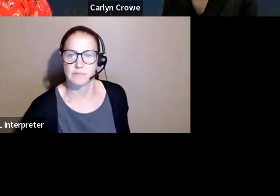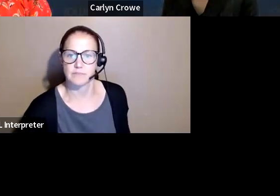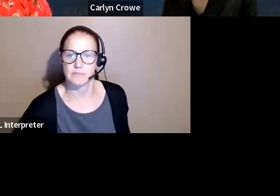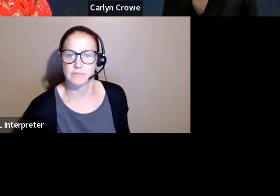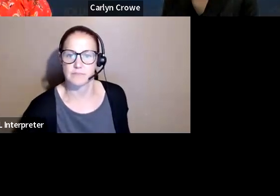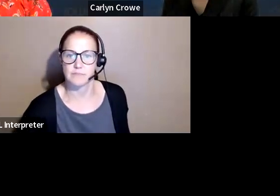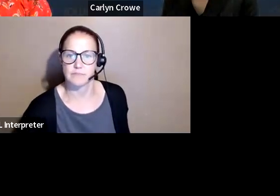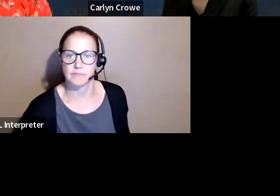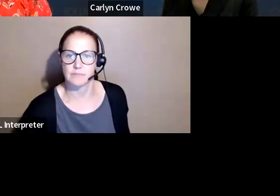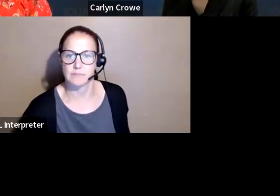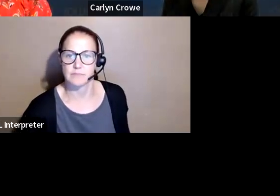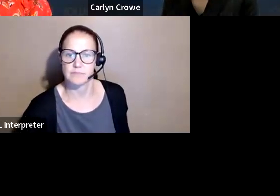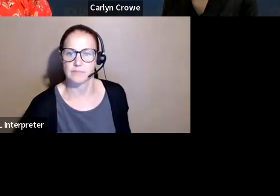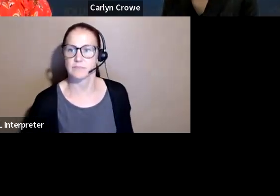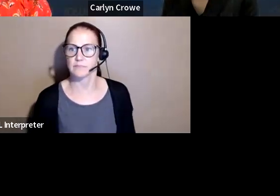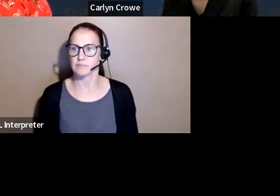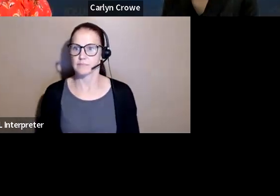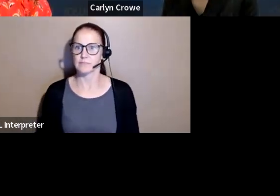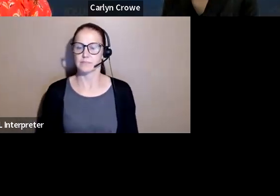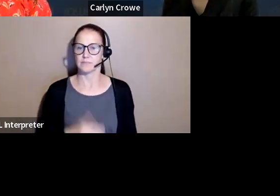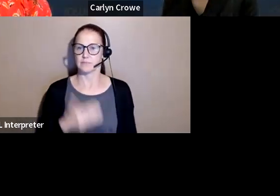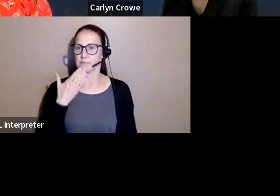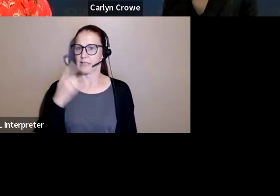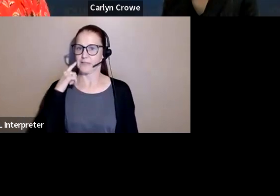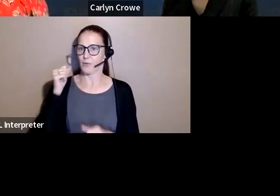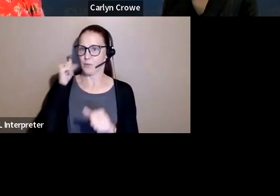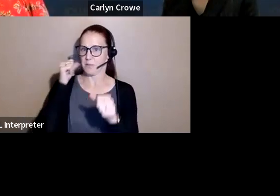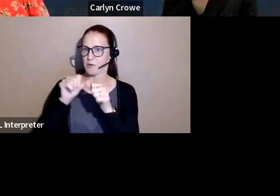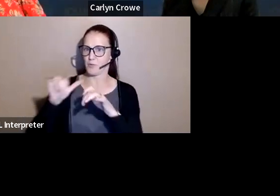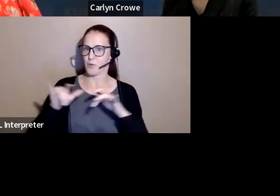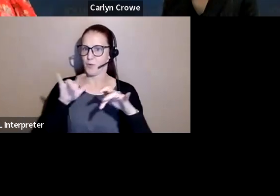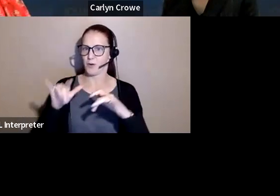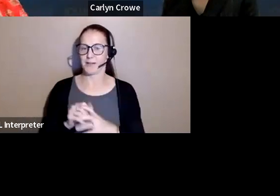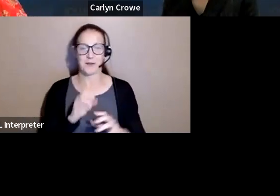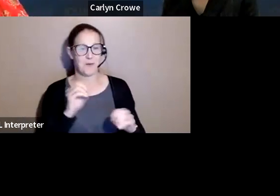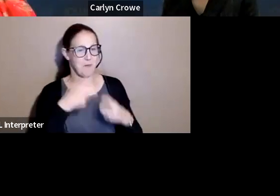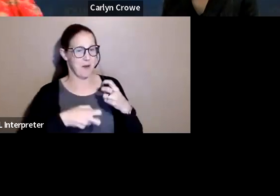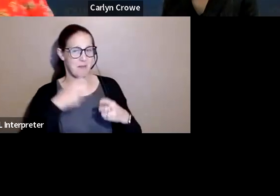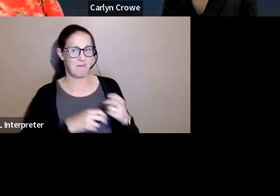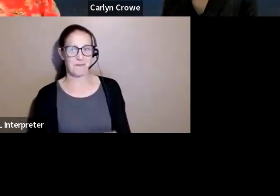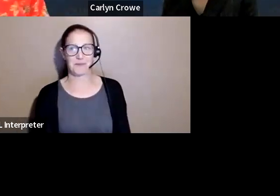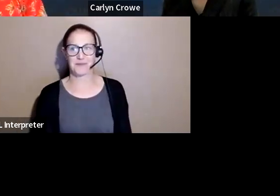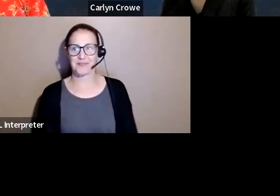Oh, thanks for remembering that, Emily. No problem.